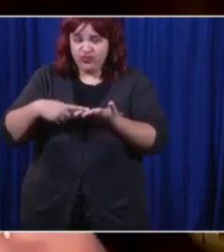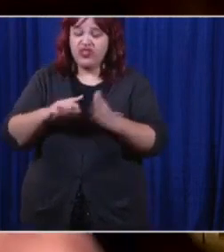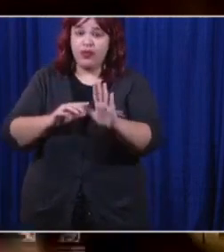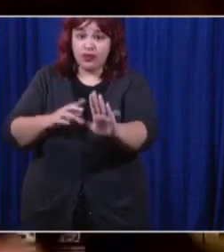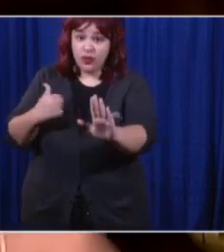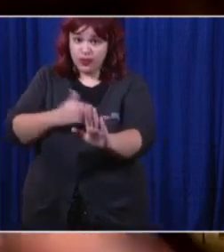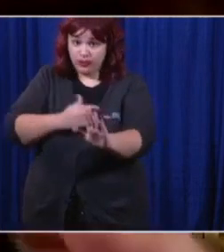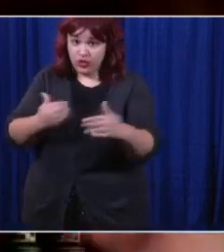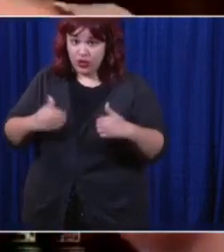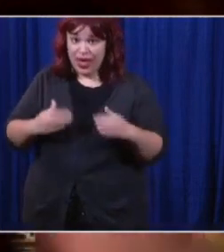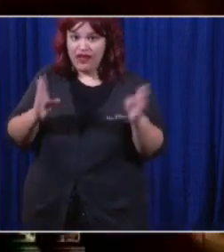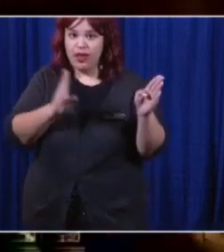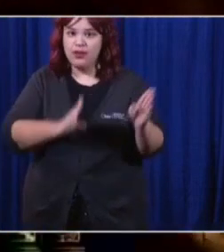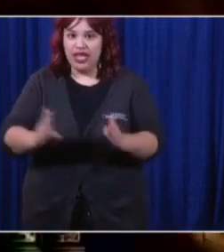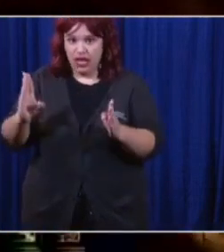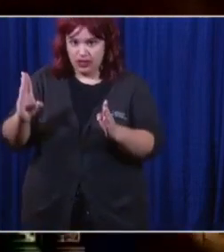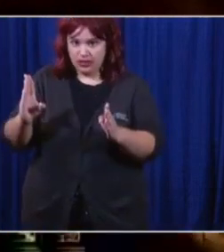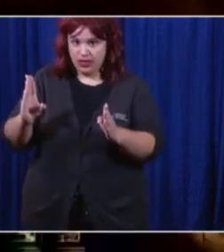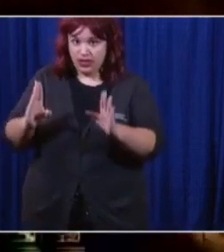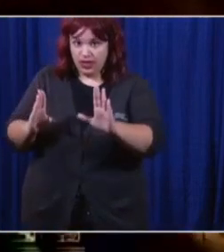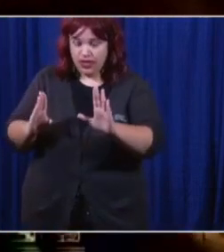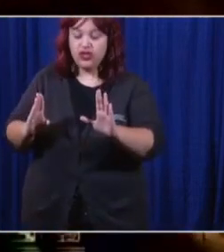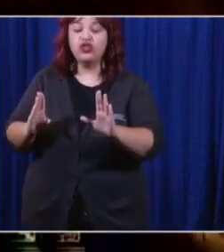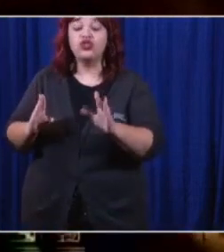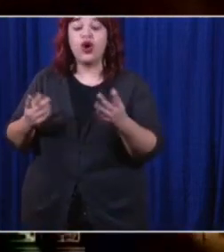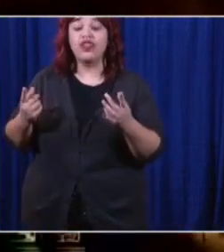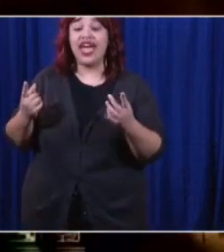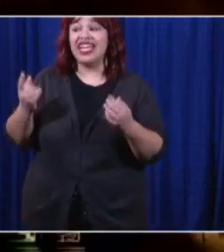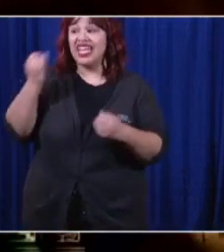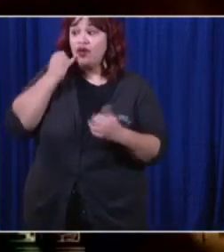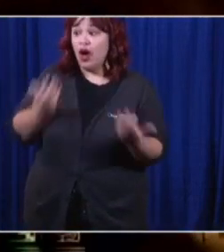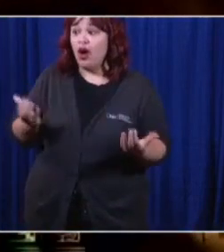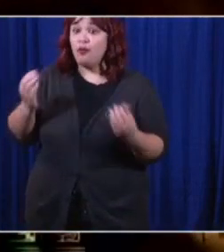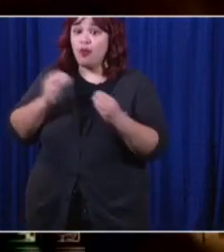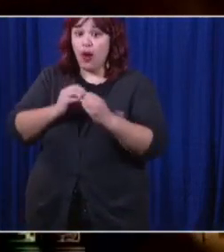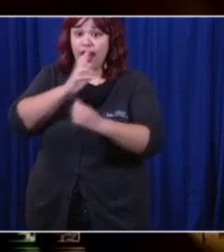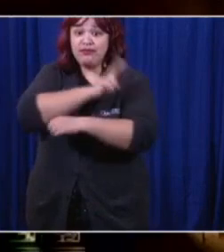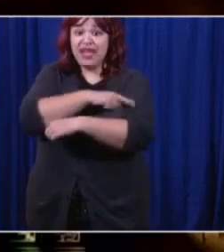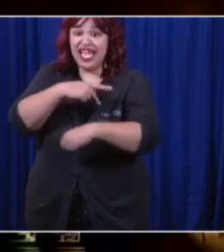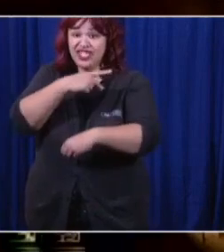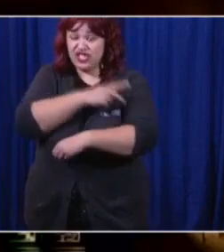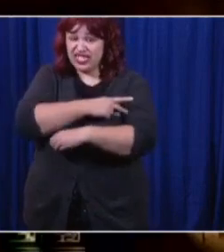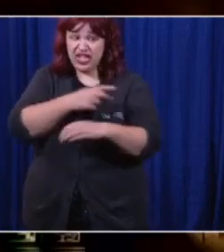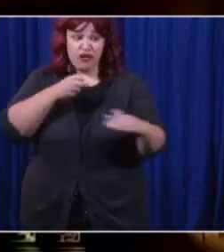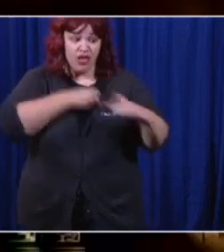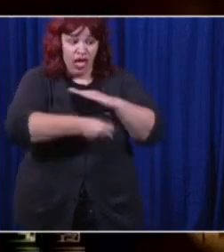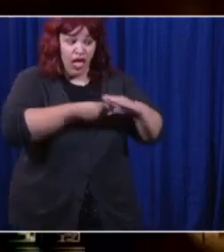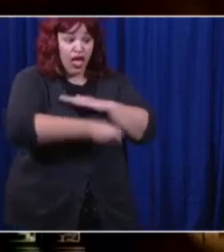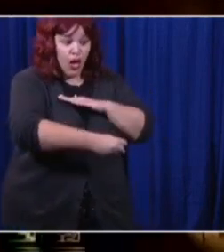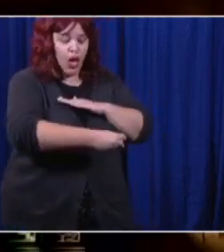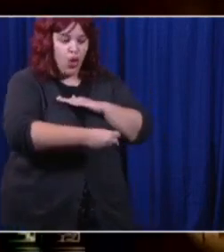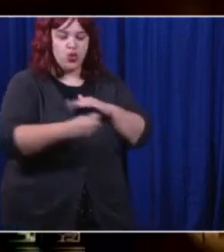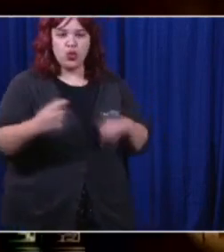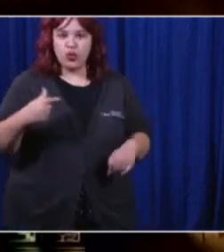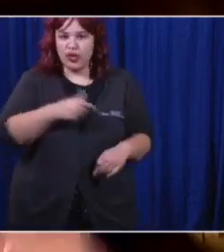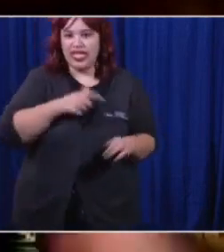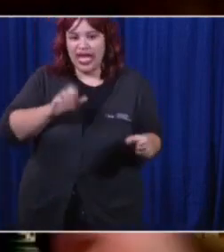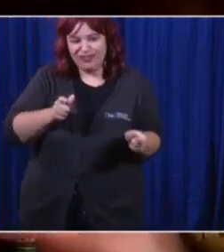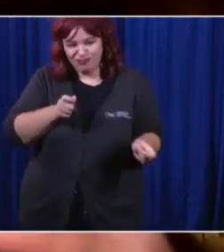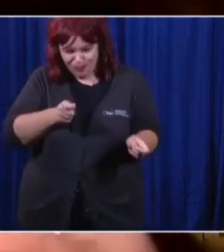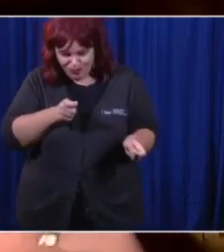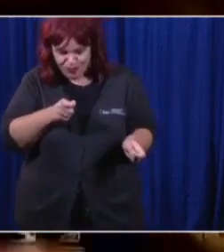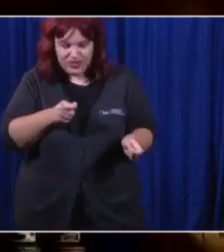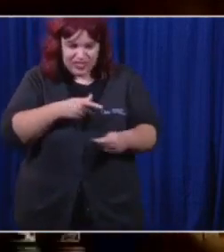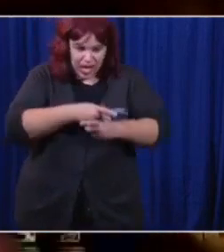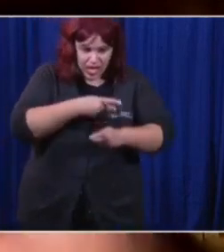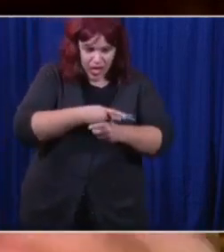plans where we can escalate our surge capacity inside the facilities. At some point down the road, you run into